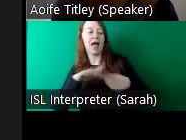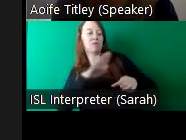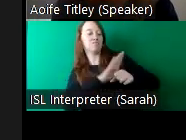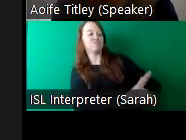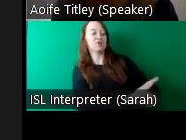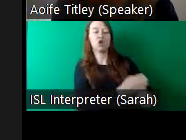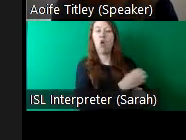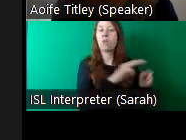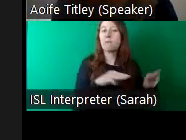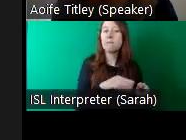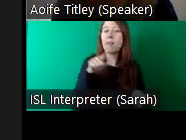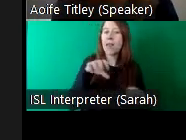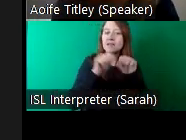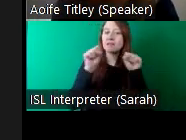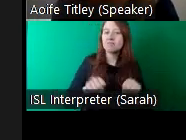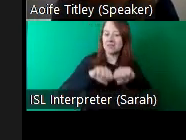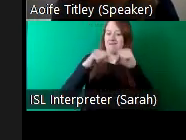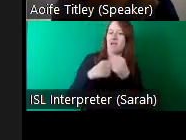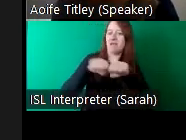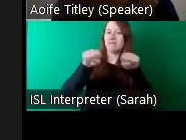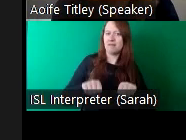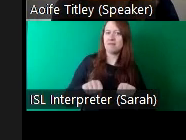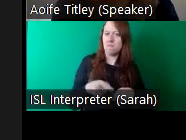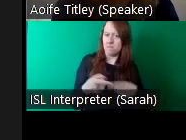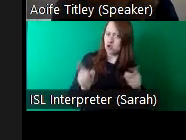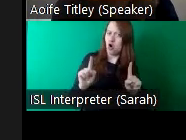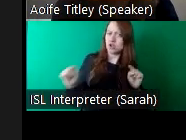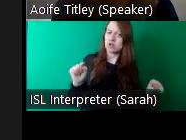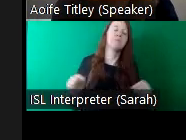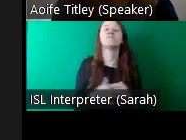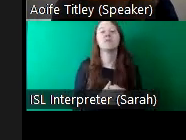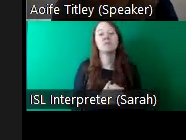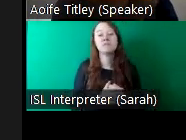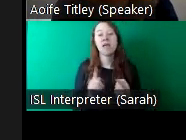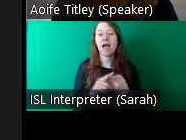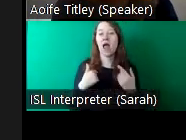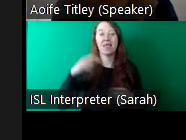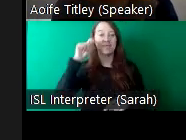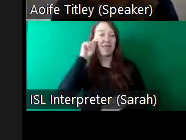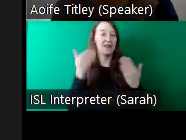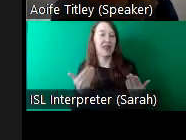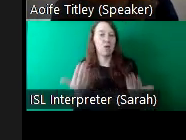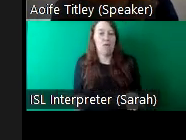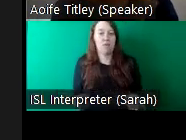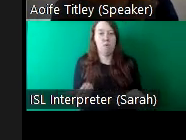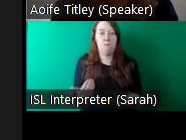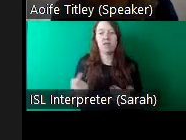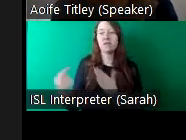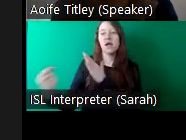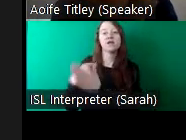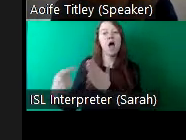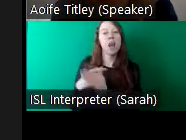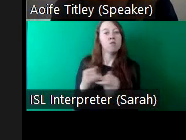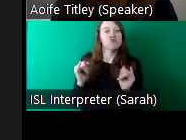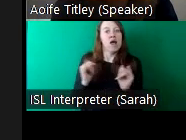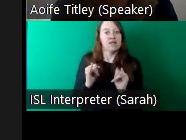global education topics that we would be looking at, particularly at the moment. I'd be thinking of, I suppose, the asylum crisis, and I suppose how